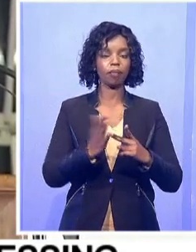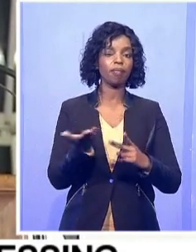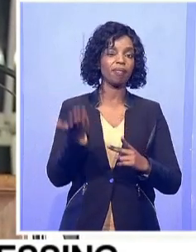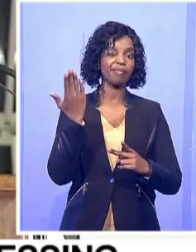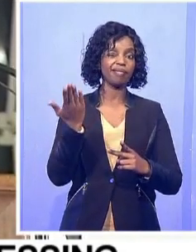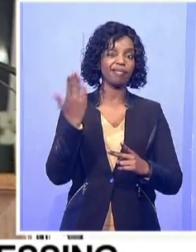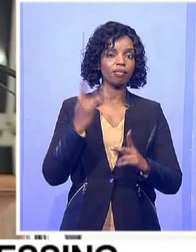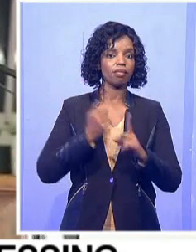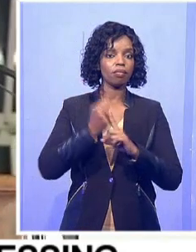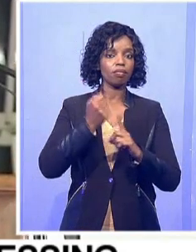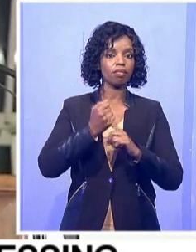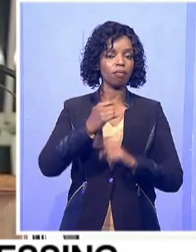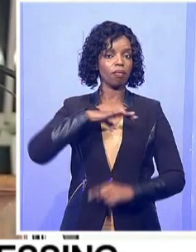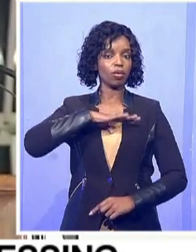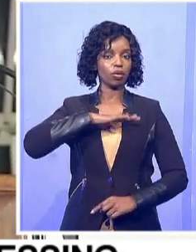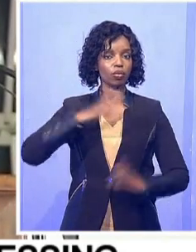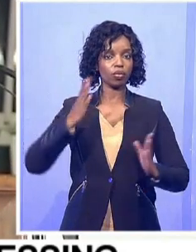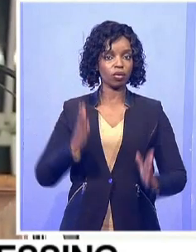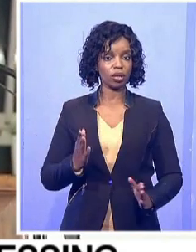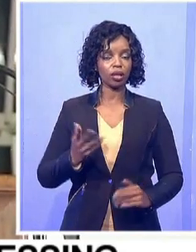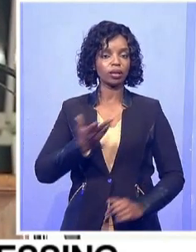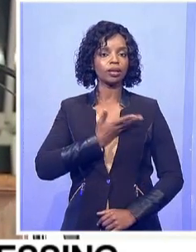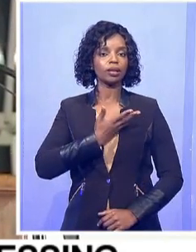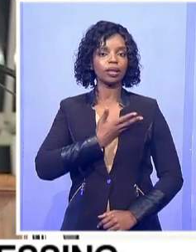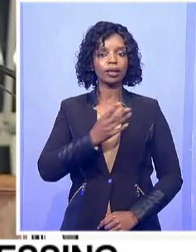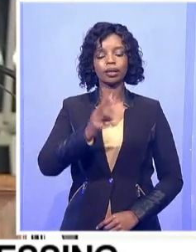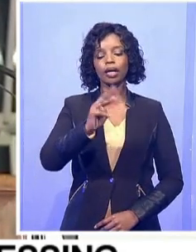Ntate Thabang Makwetla,